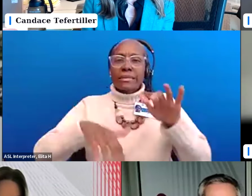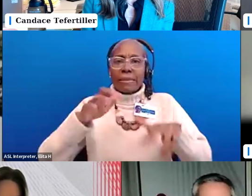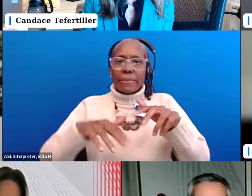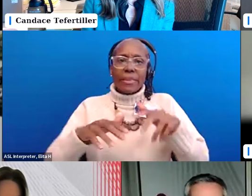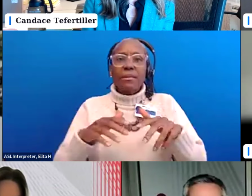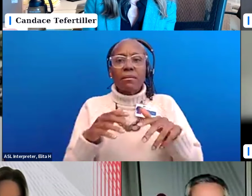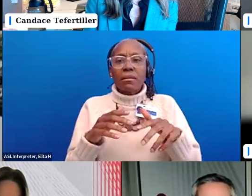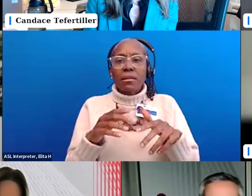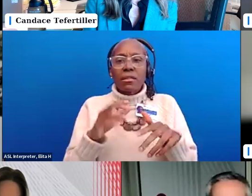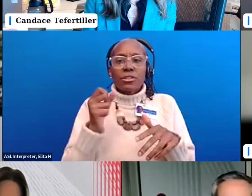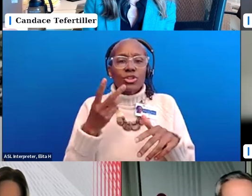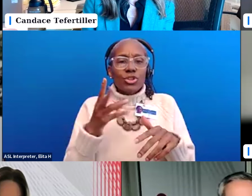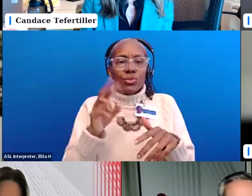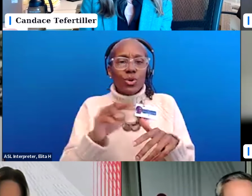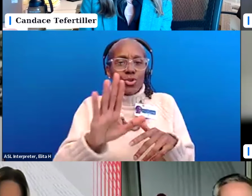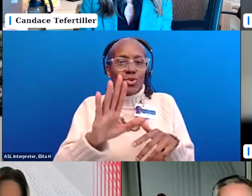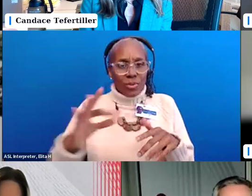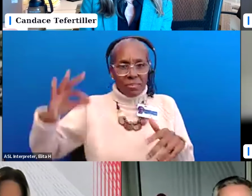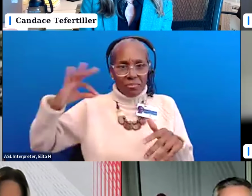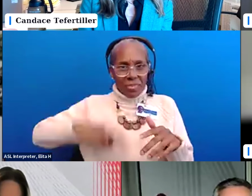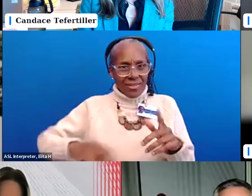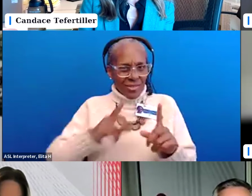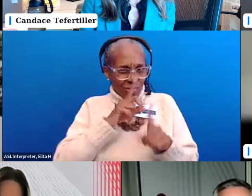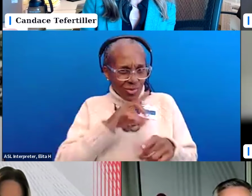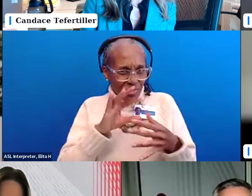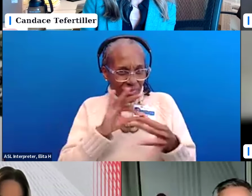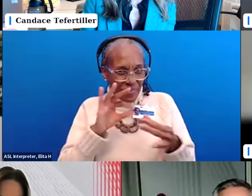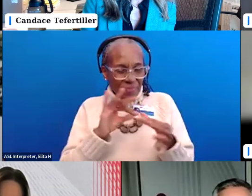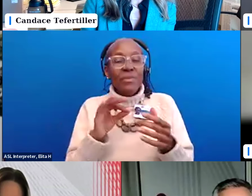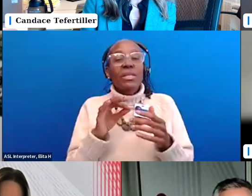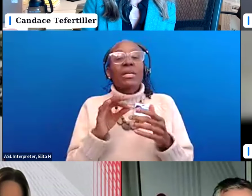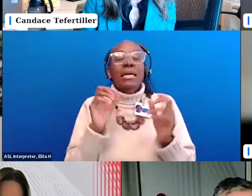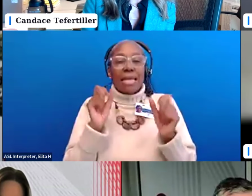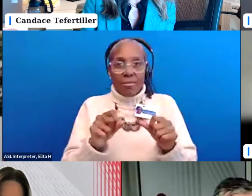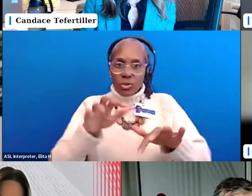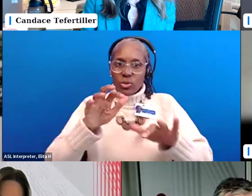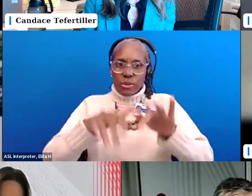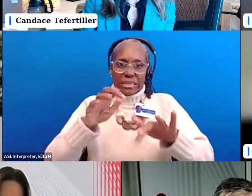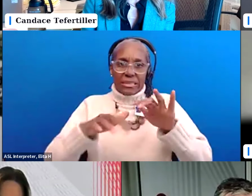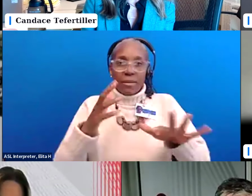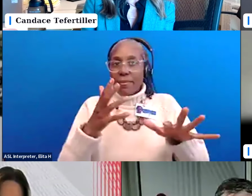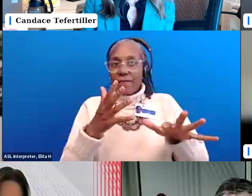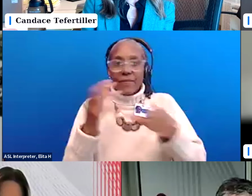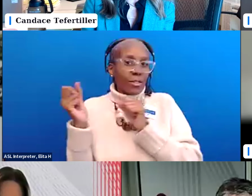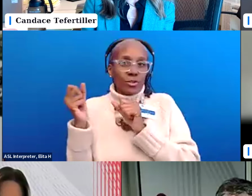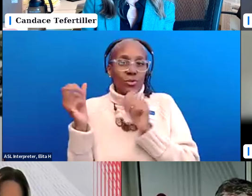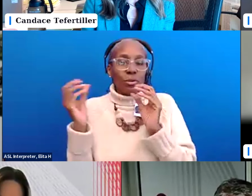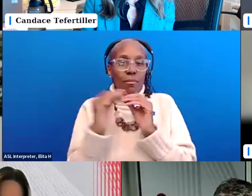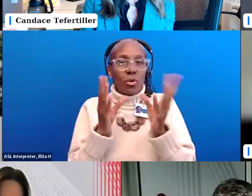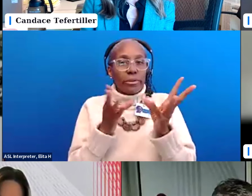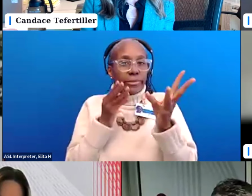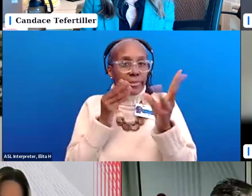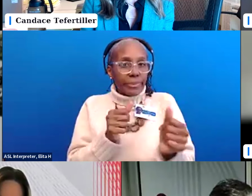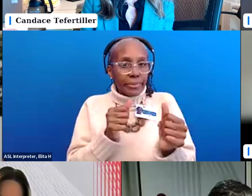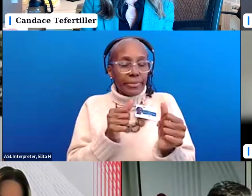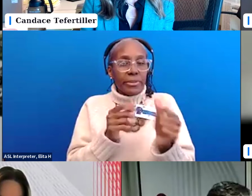which actually, Sherown, was one of the benefits that you reported. It was being able to type much faster and much more